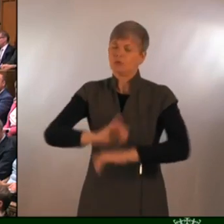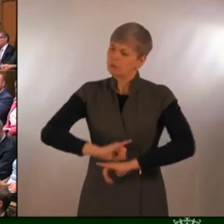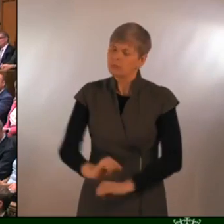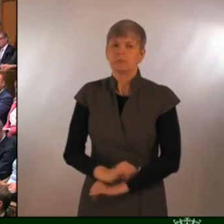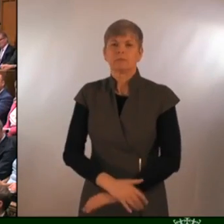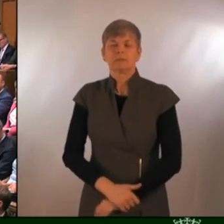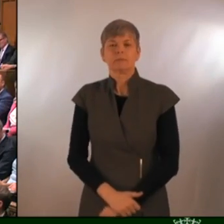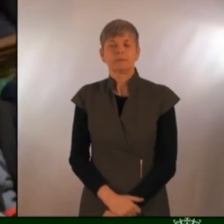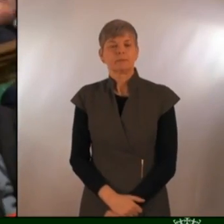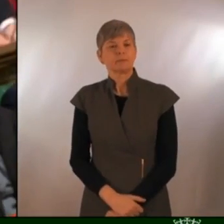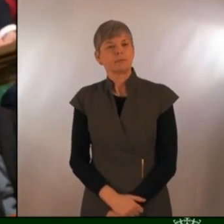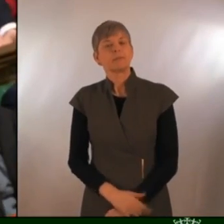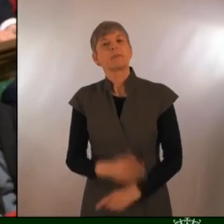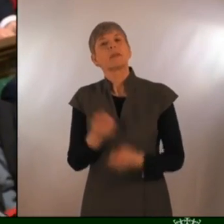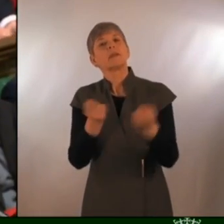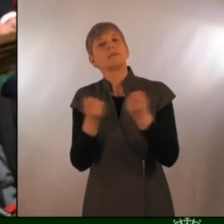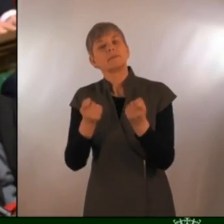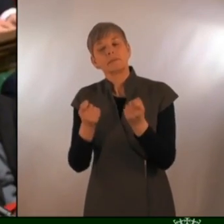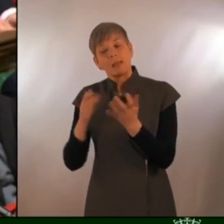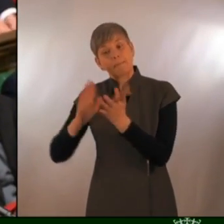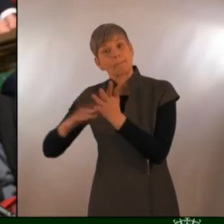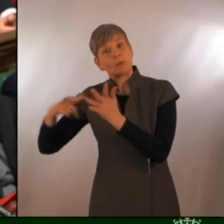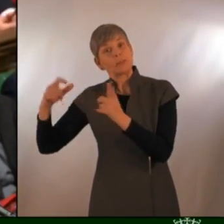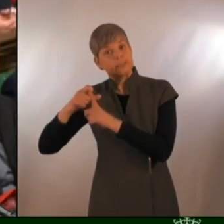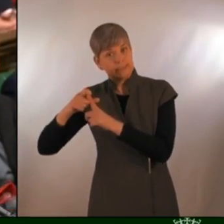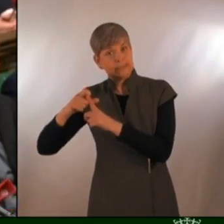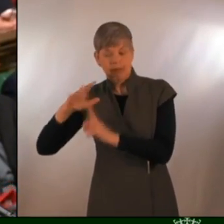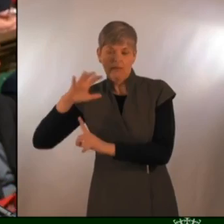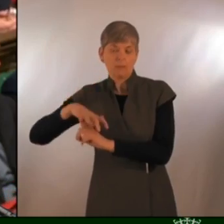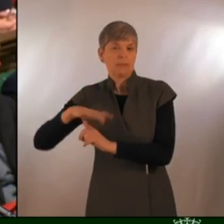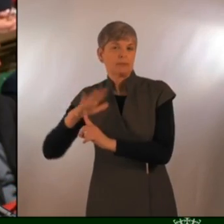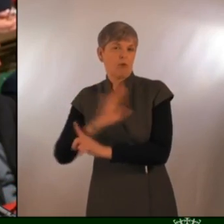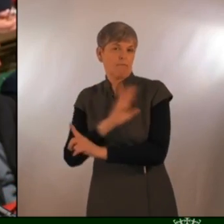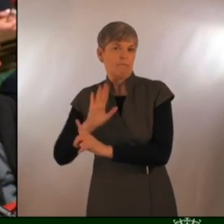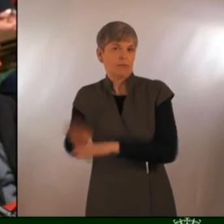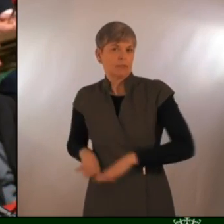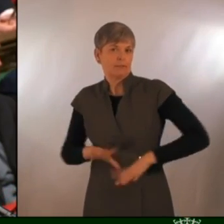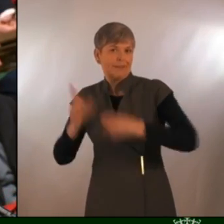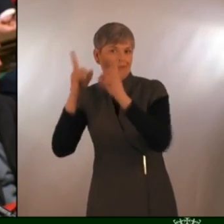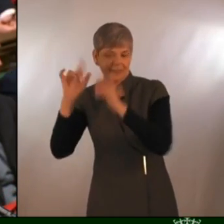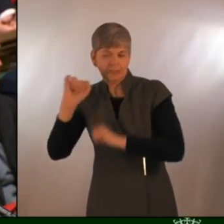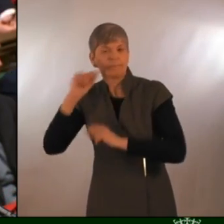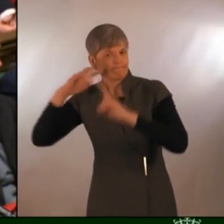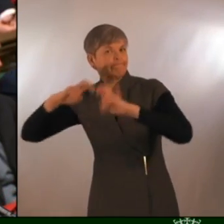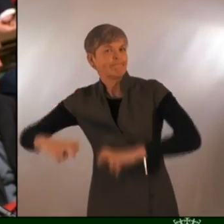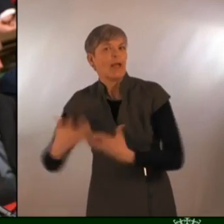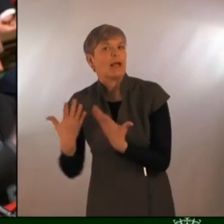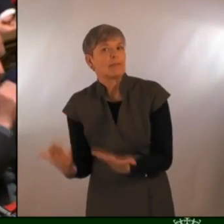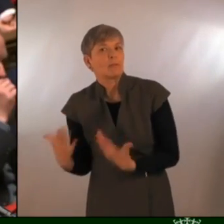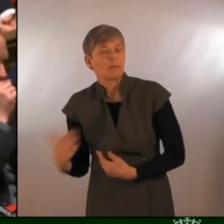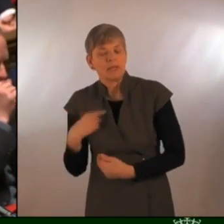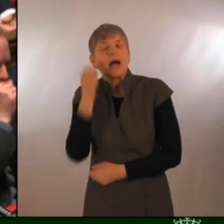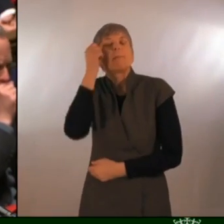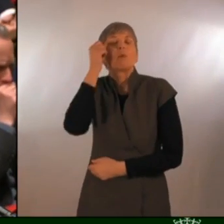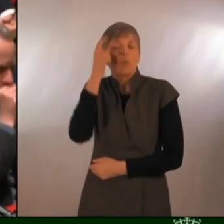Mr. Speaker, the MOD is looking at this very problem, and I'm conscious of the issue that he raises. It's been raised